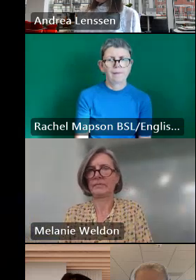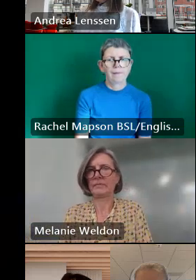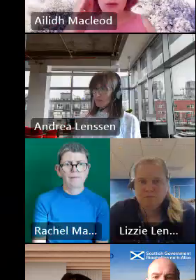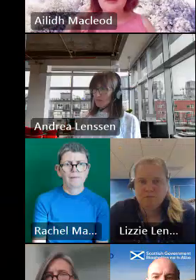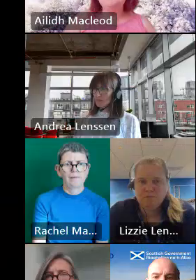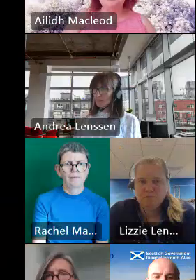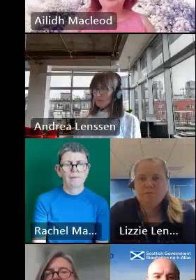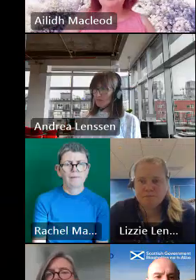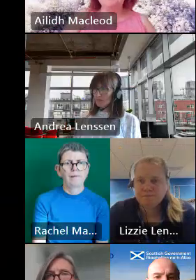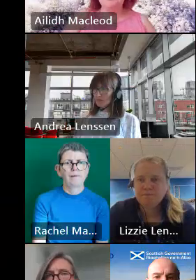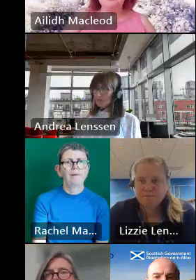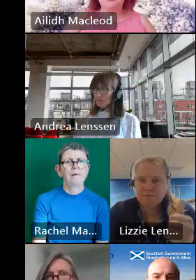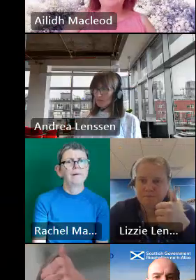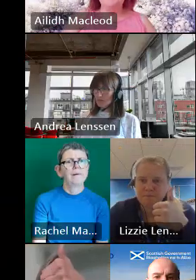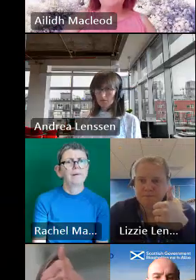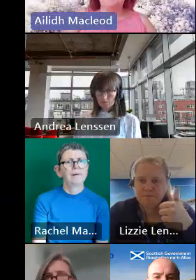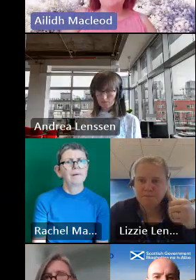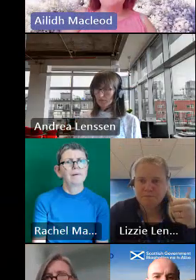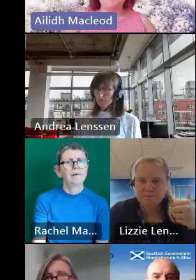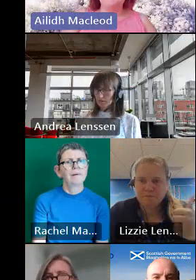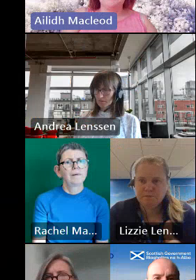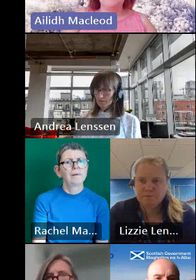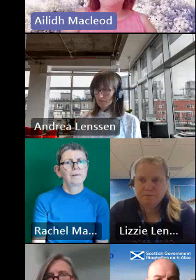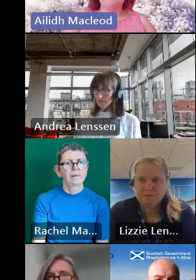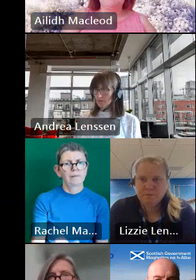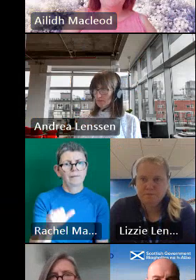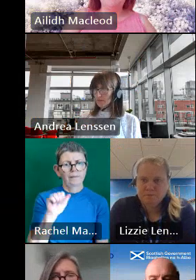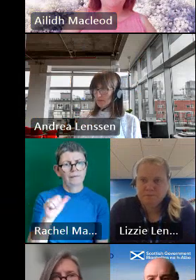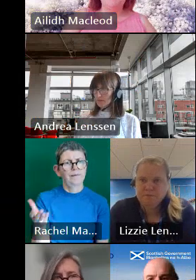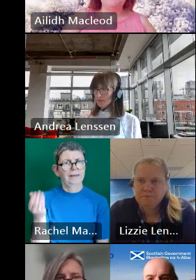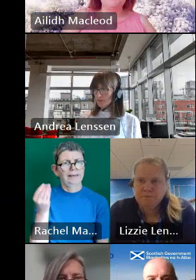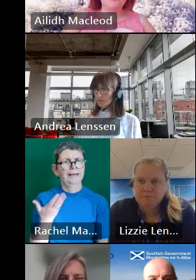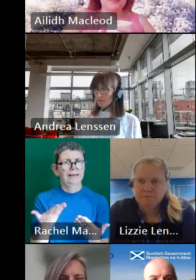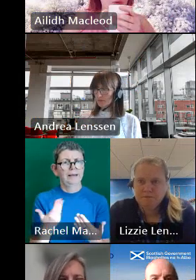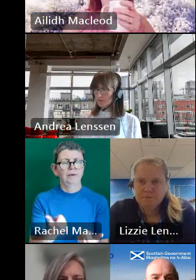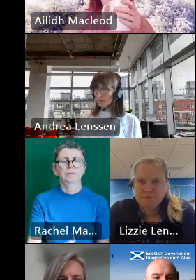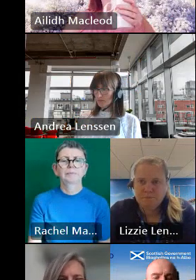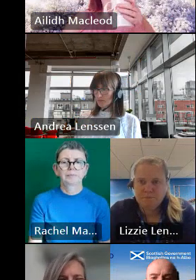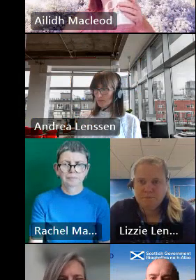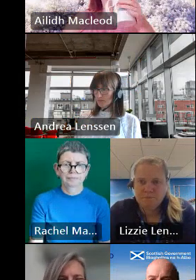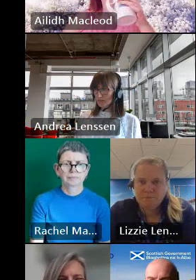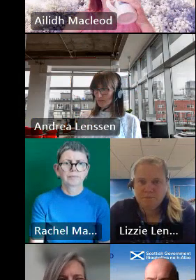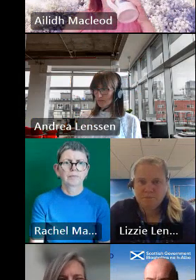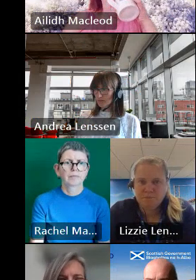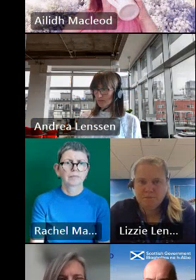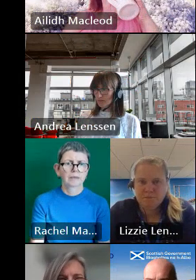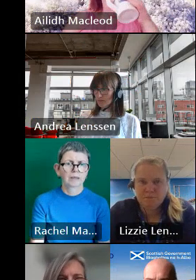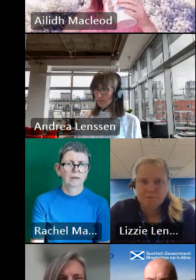Can you hear now? Yeah, brilliant. Yep. Thank you. Thank you.